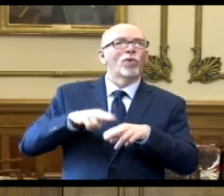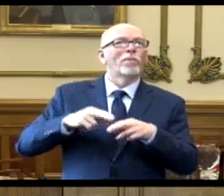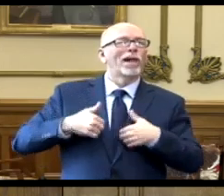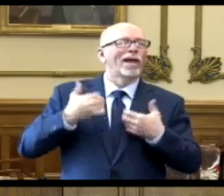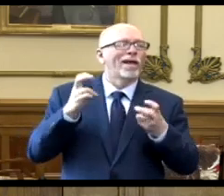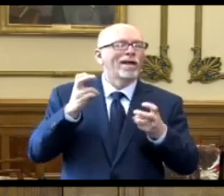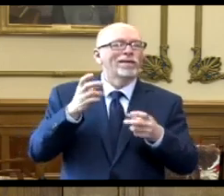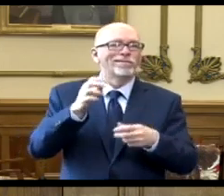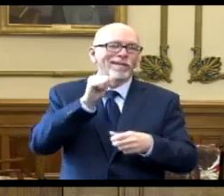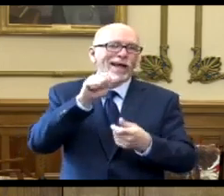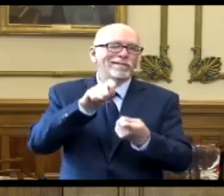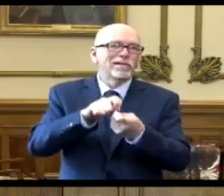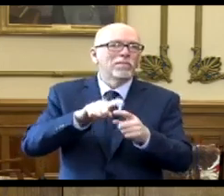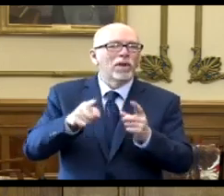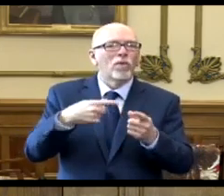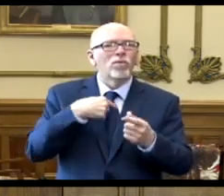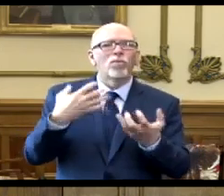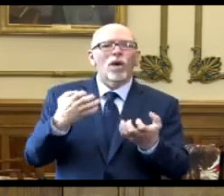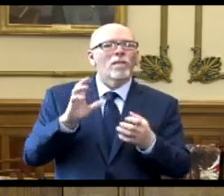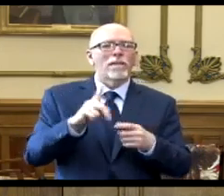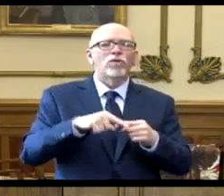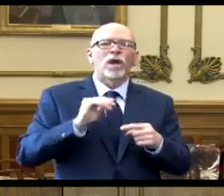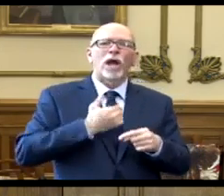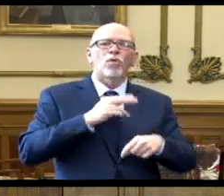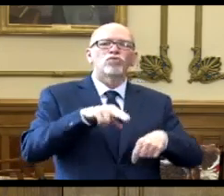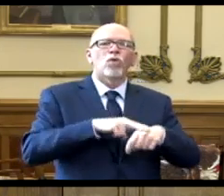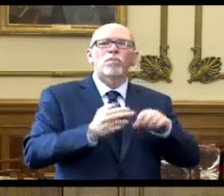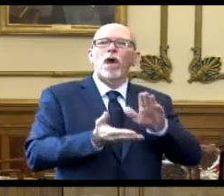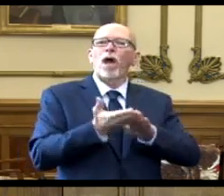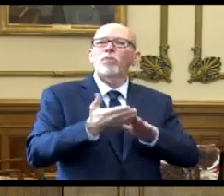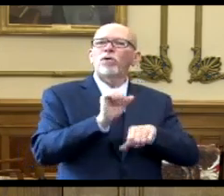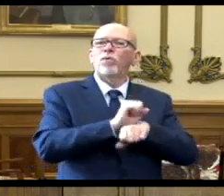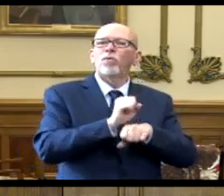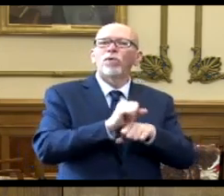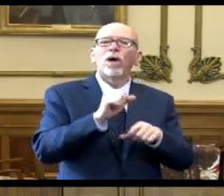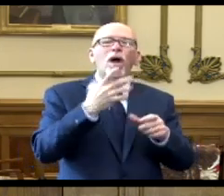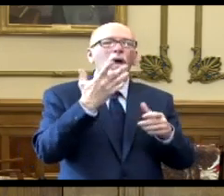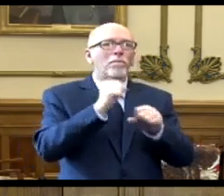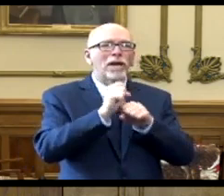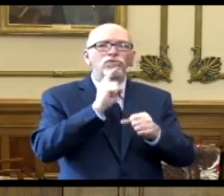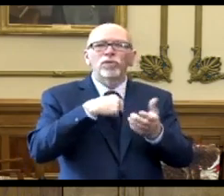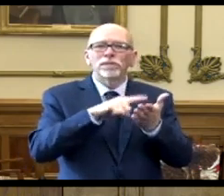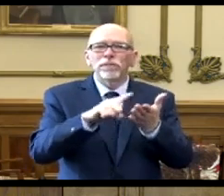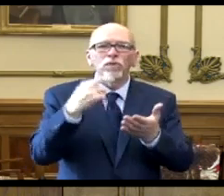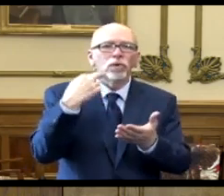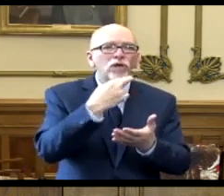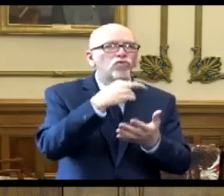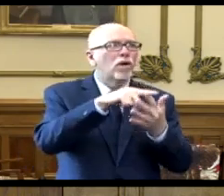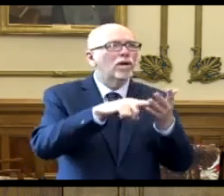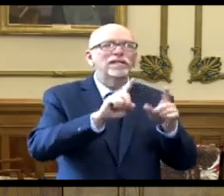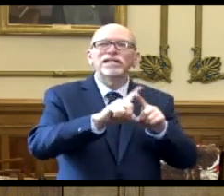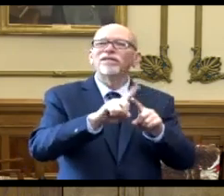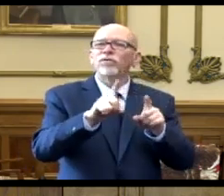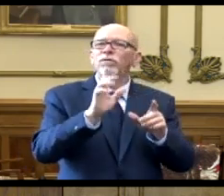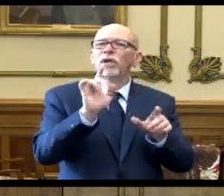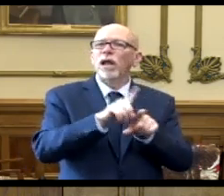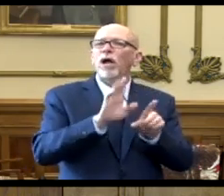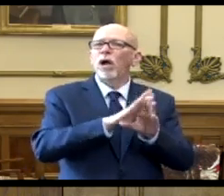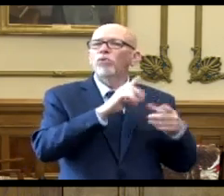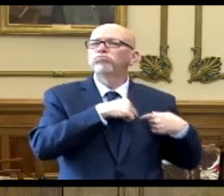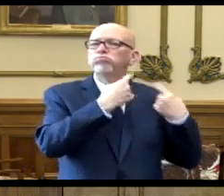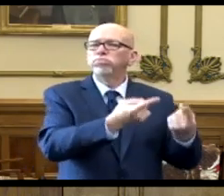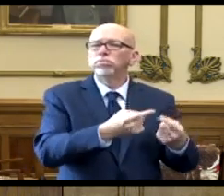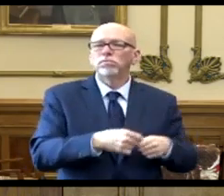to get back to normal operational levels in the health department with restaurant inspections and other things. So that's certainly is one part